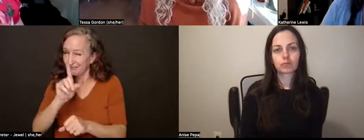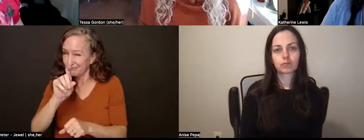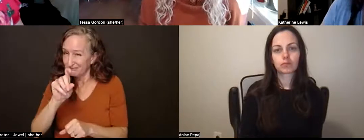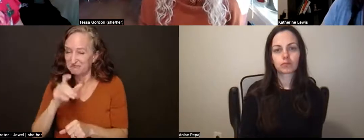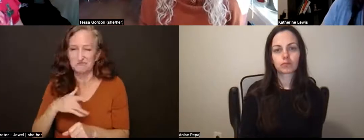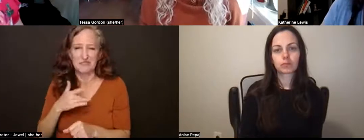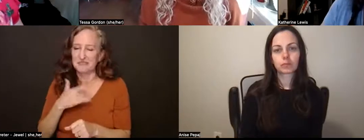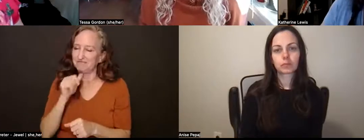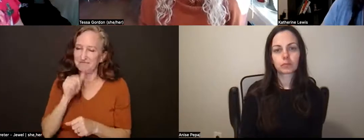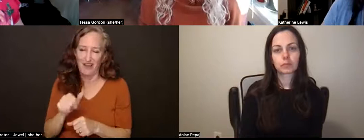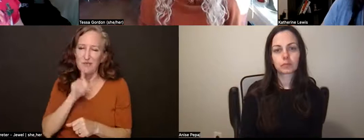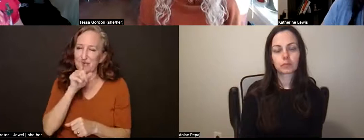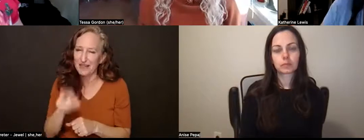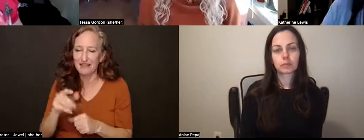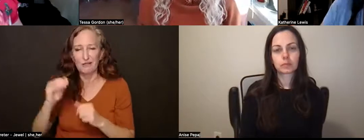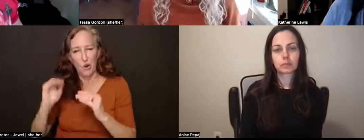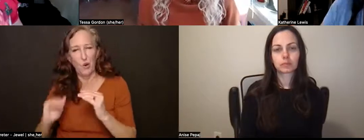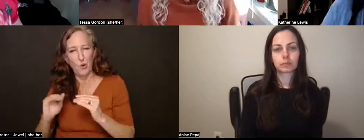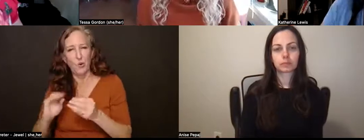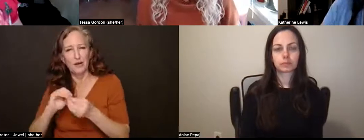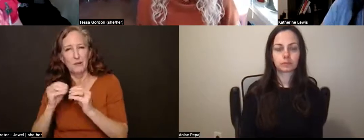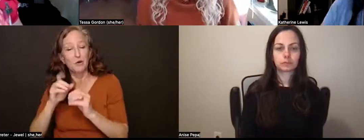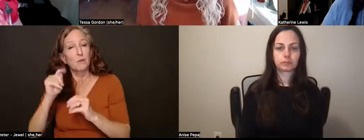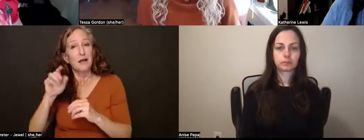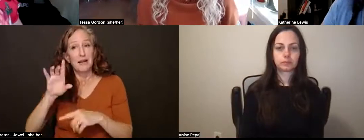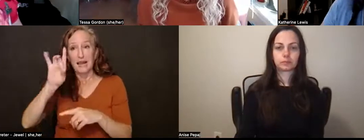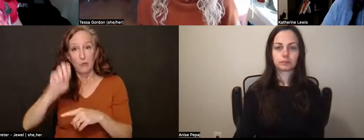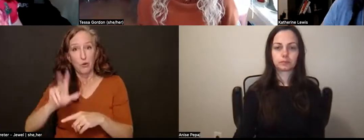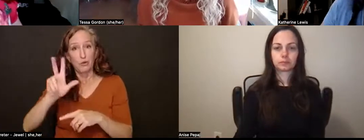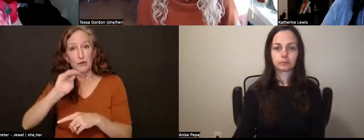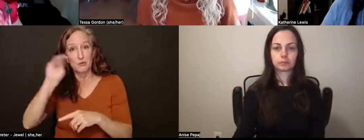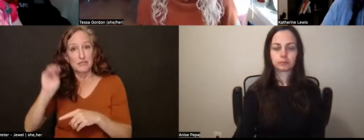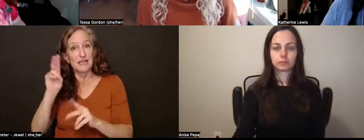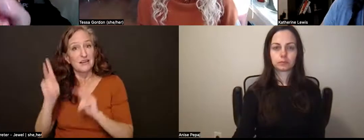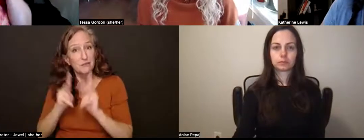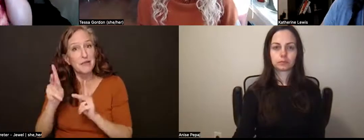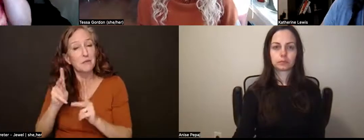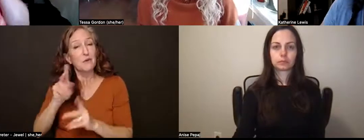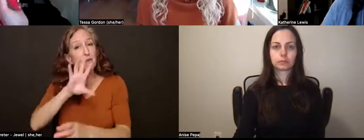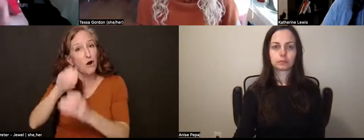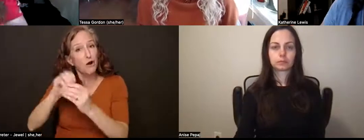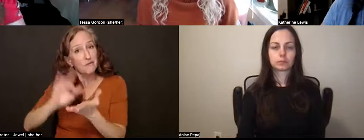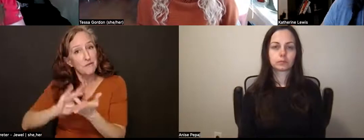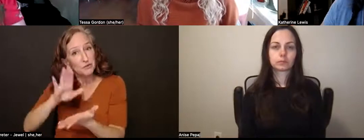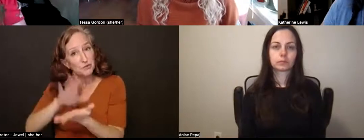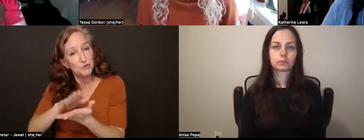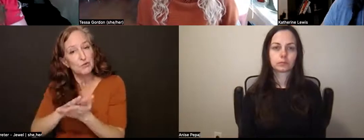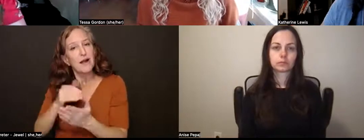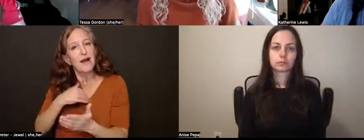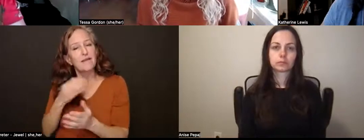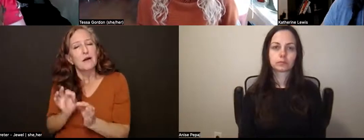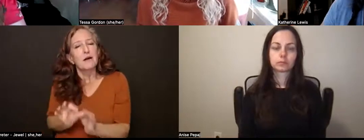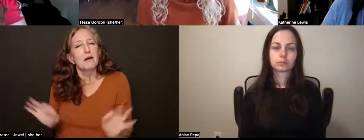But what I love about that number is that's 8.3% of the people in medical school that have a perspective that we're